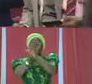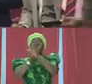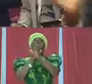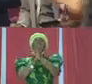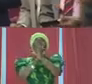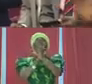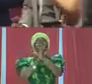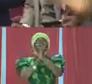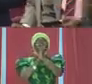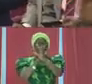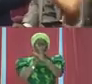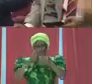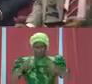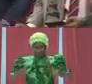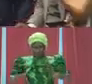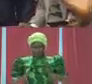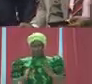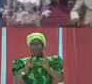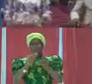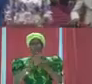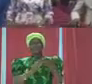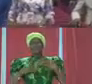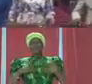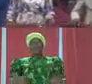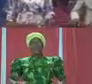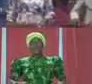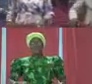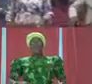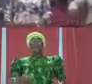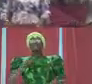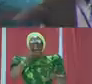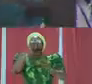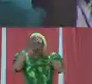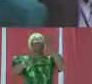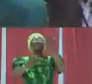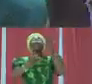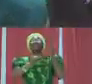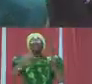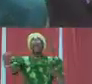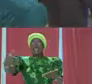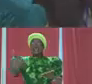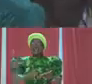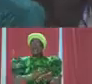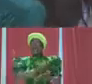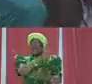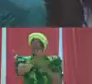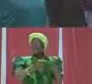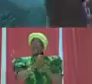Well, let somebody shout a new year kind of hallelujah.